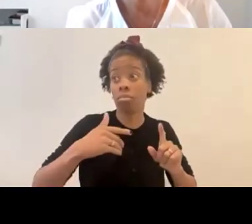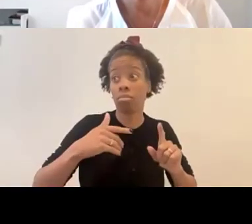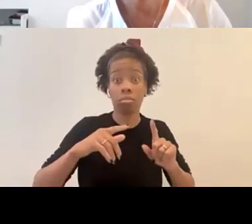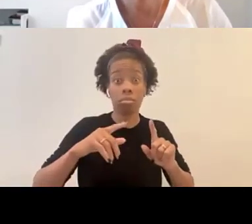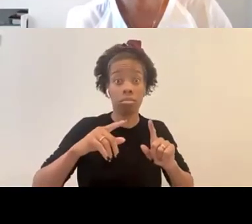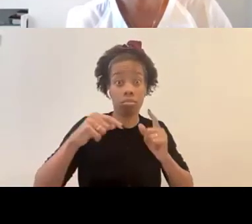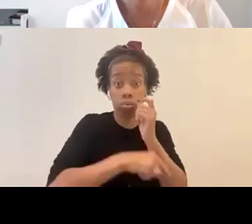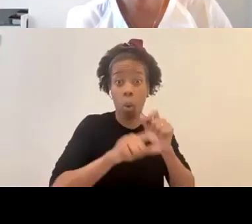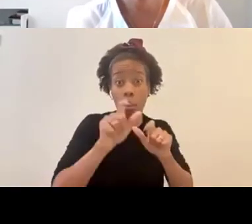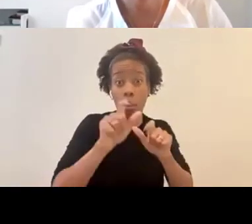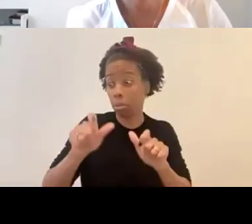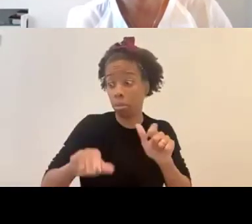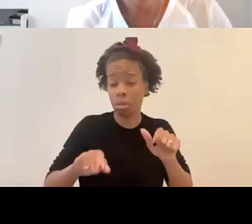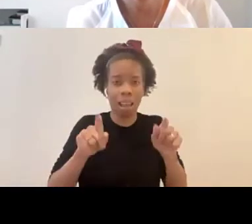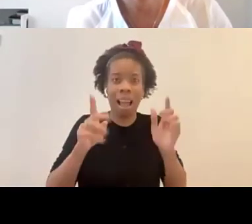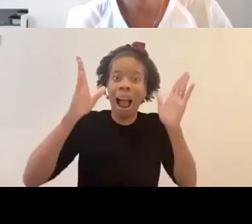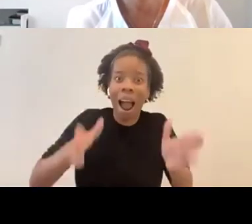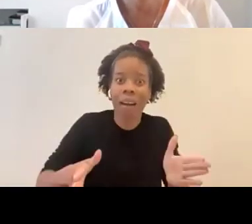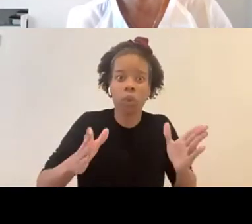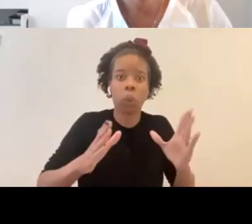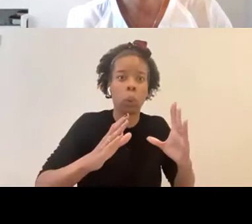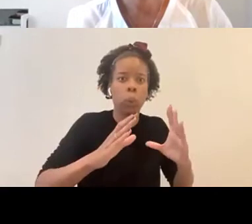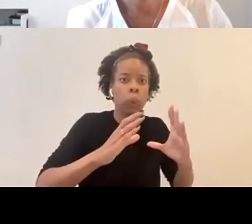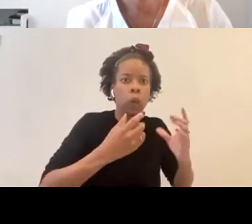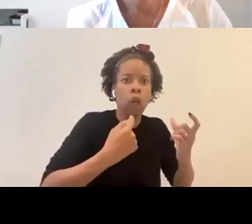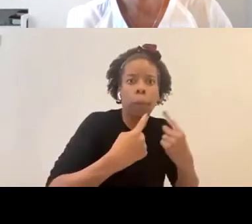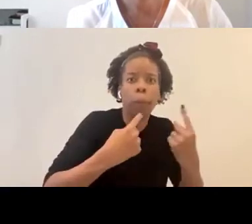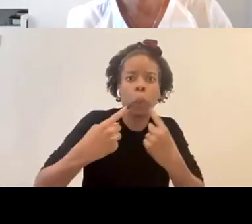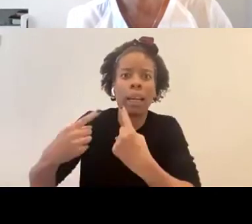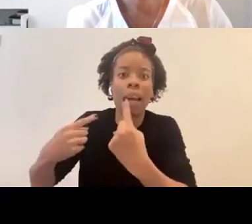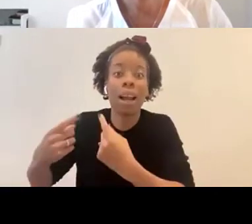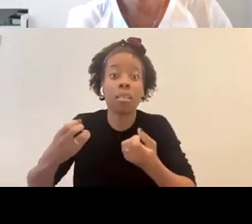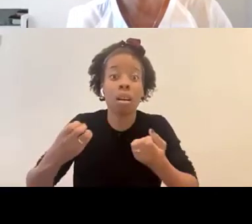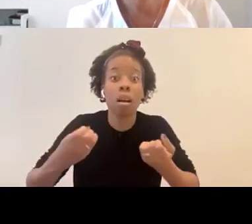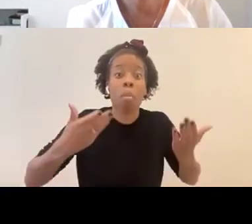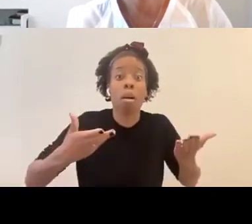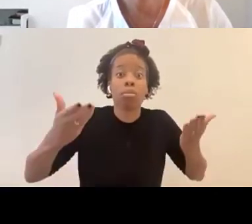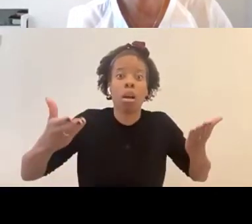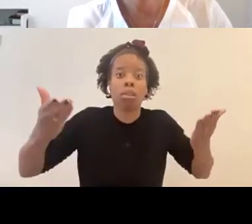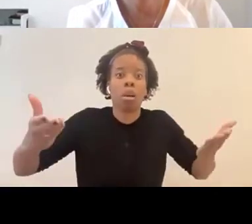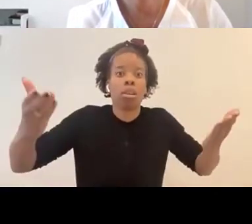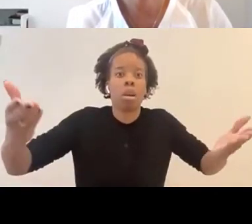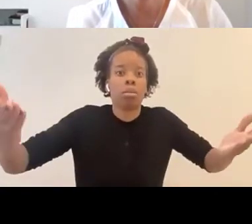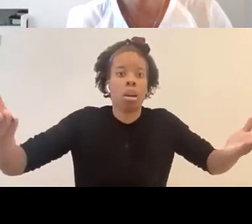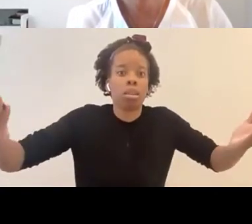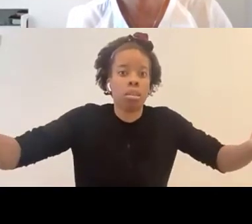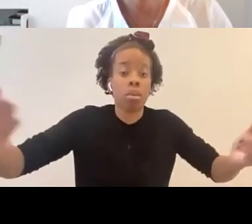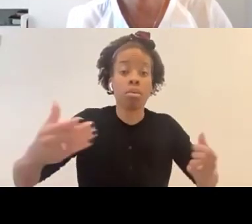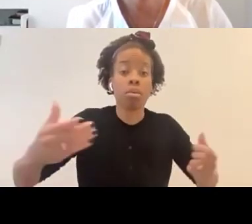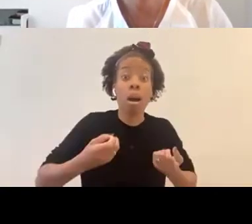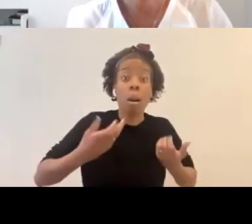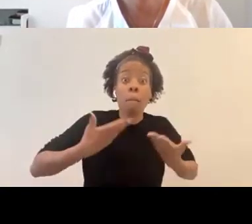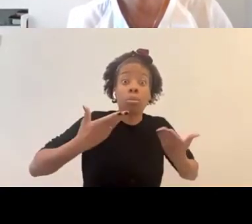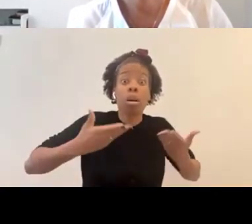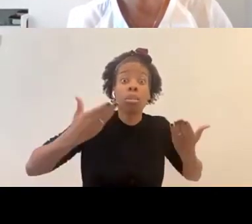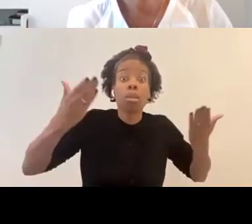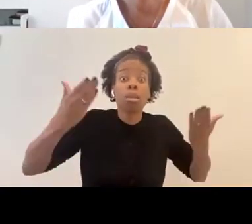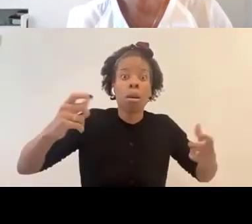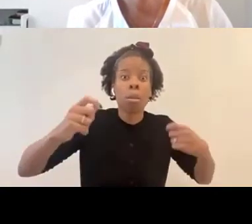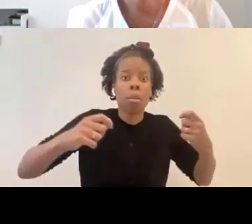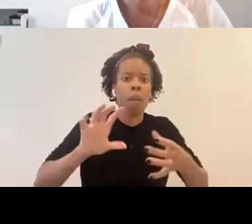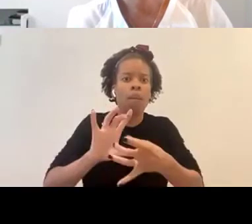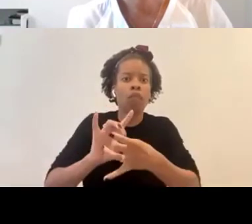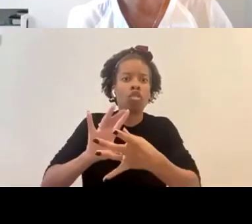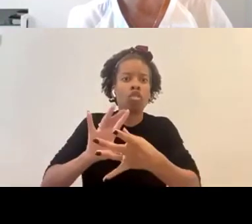their own emancipation of being able to articulate their experiences